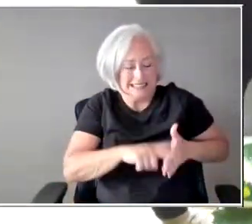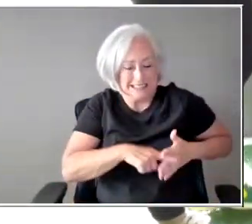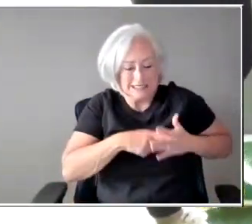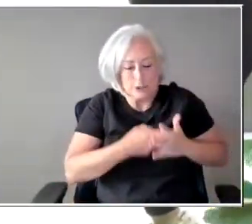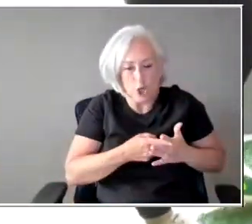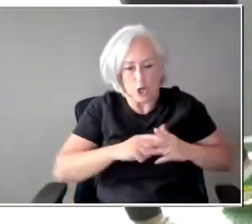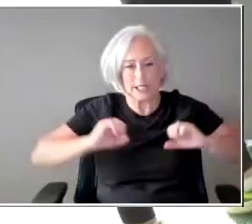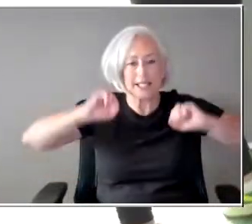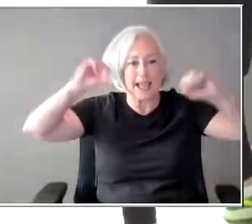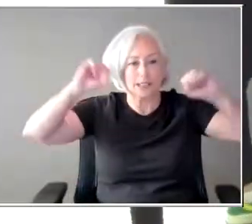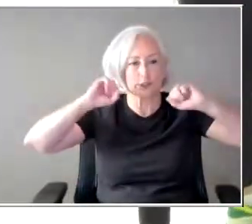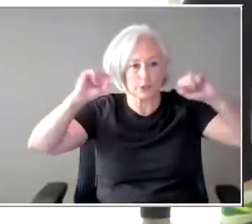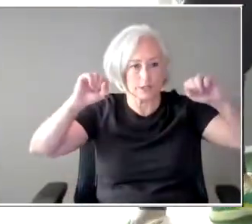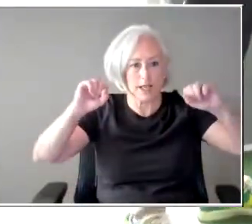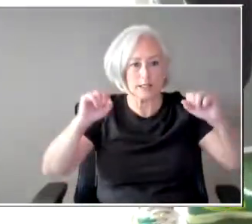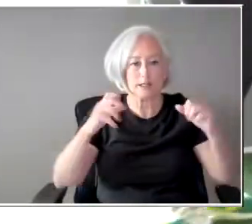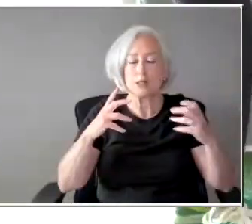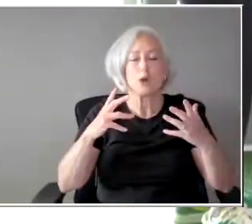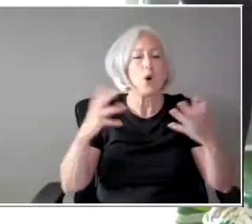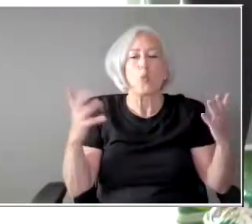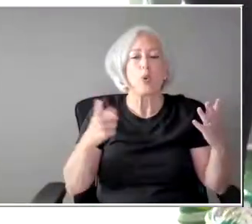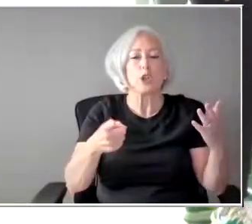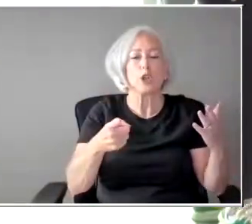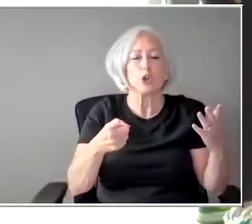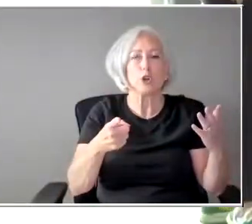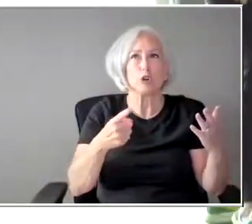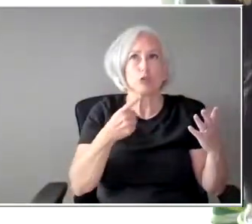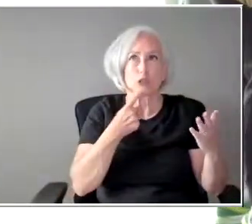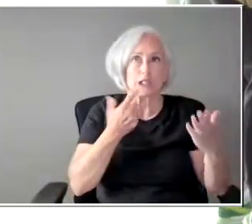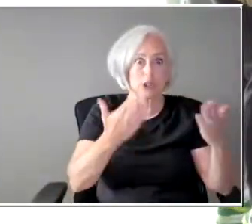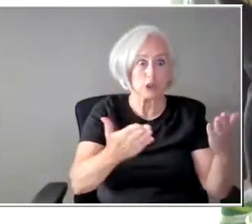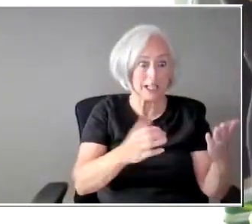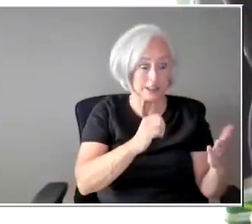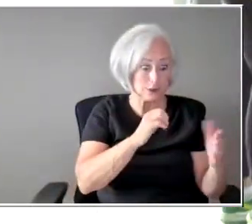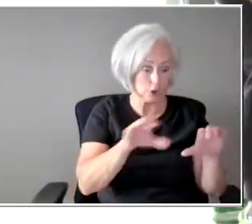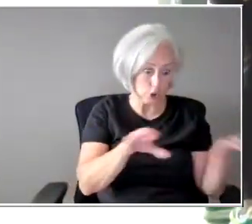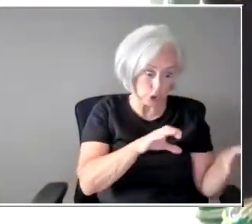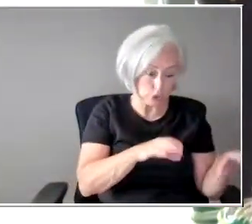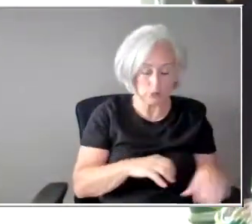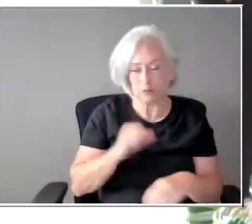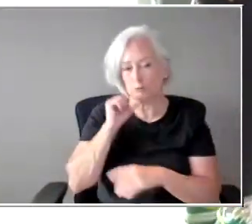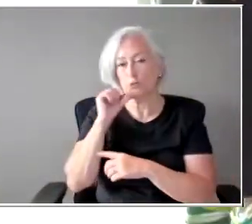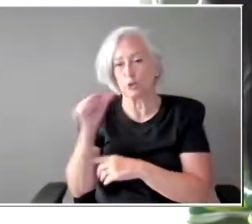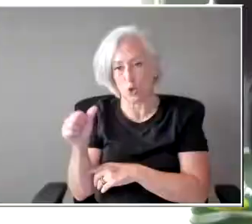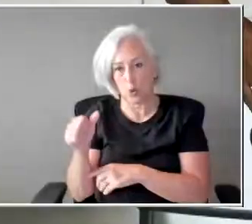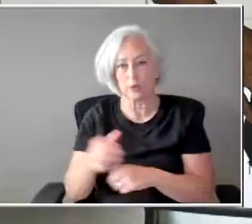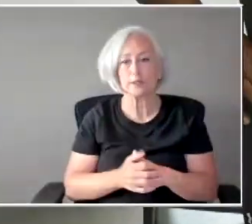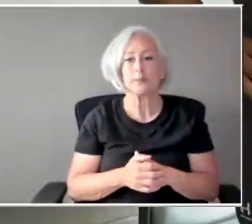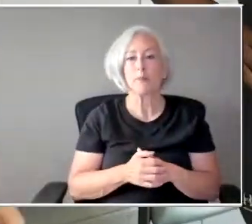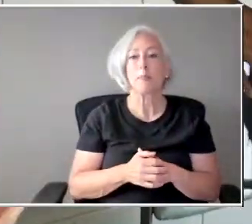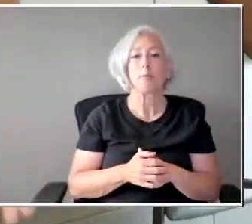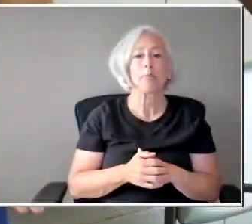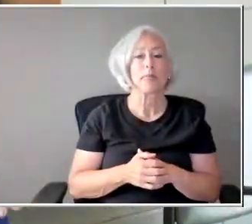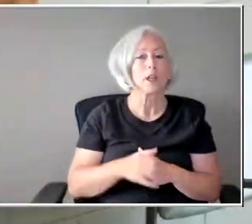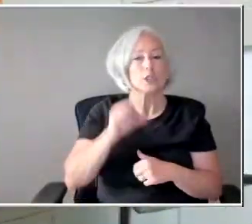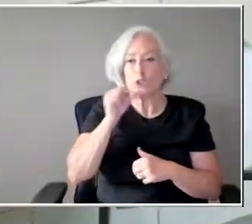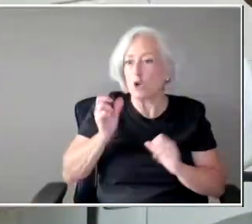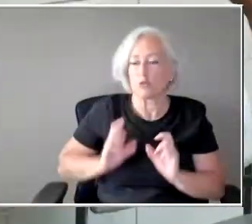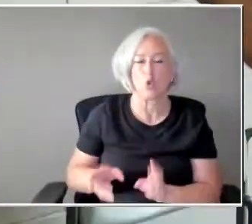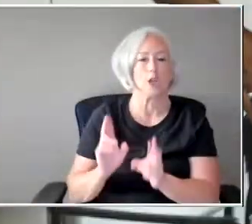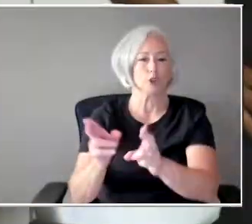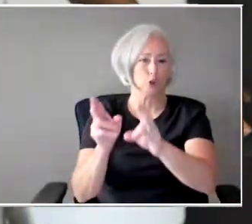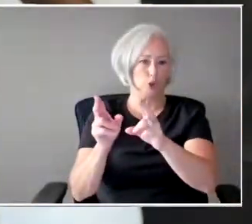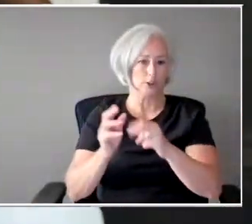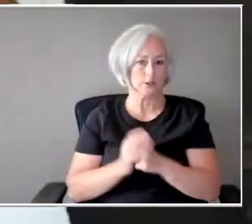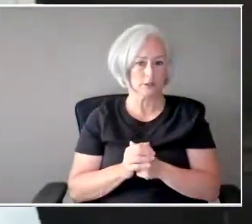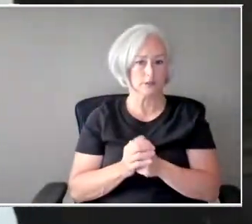getting active. Is there anything that what are some do's and don'ts? I would say one of the biggest things is don't rush it. So slower is always